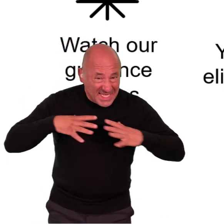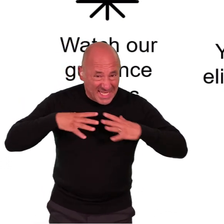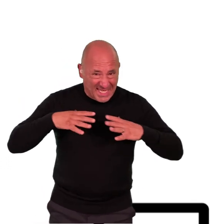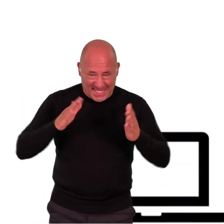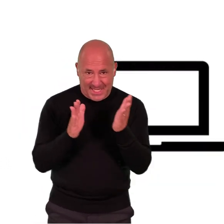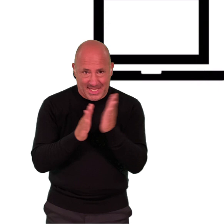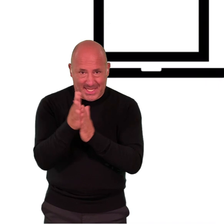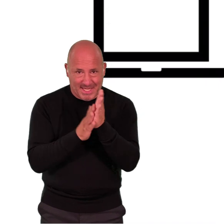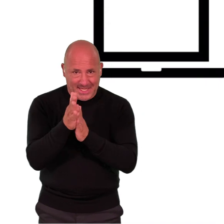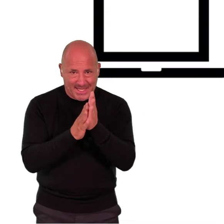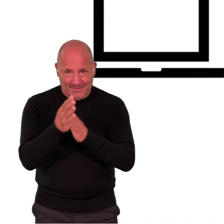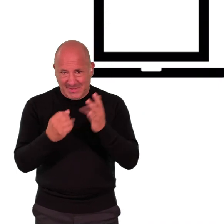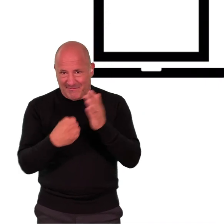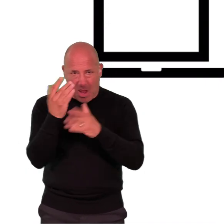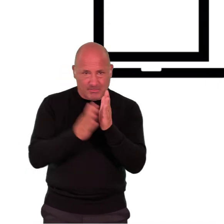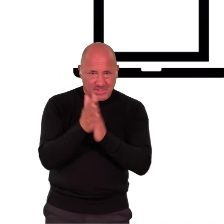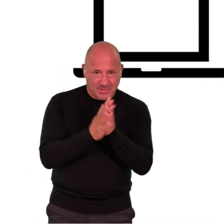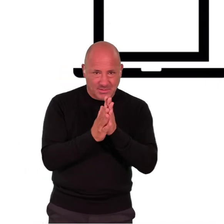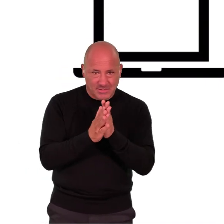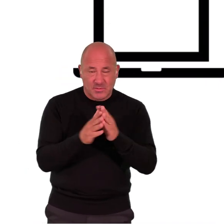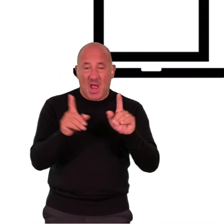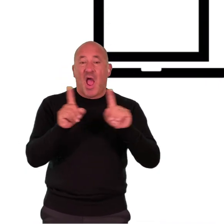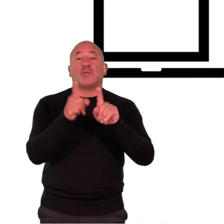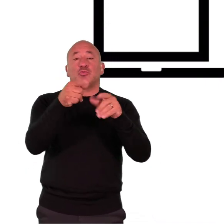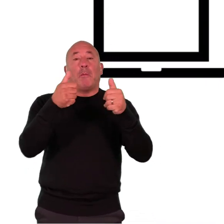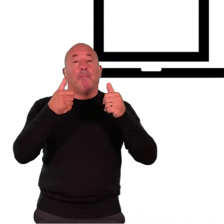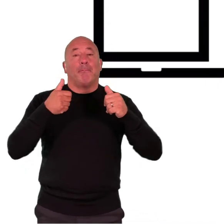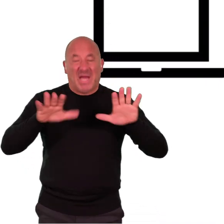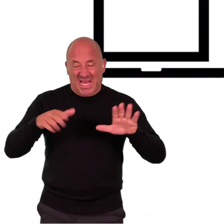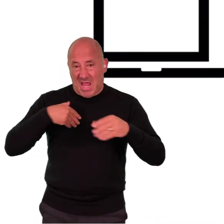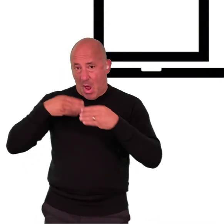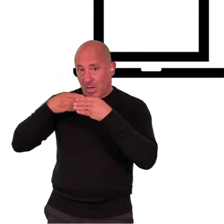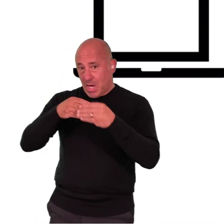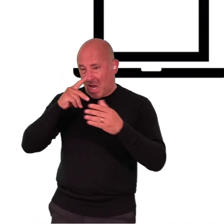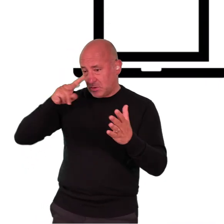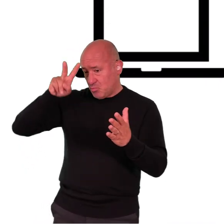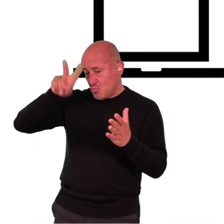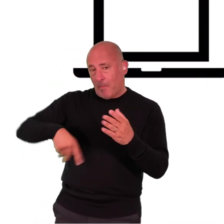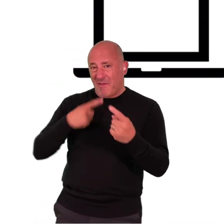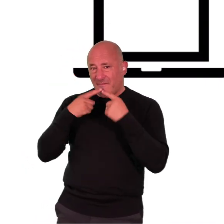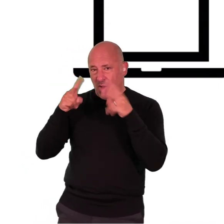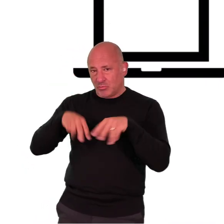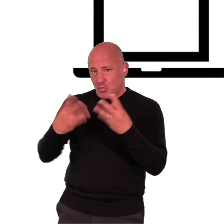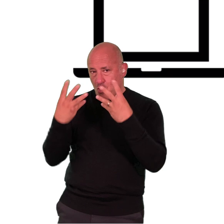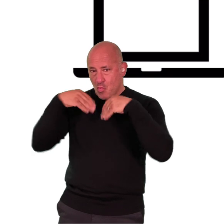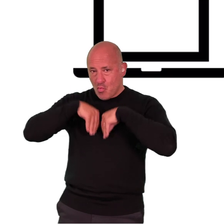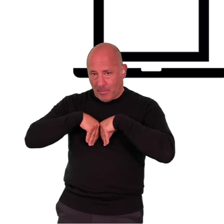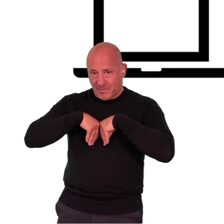Am I Ready to Apply quiz on our website that'll help you test your ideas.